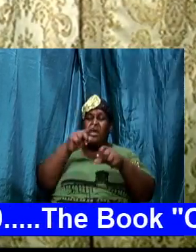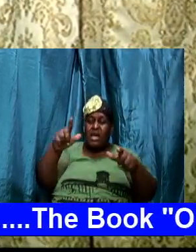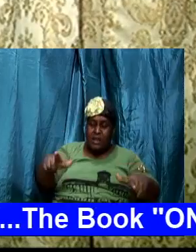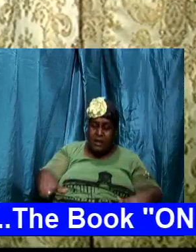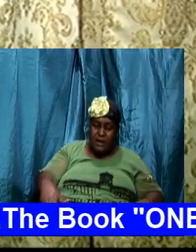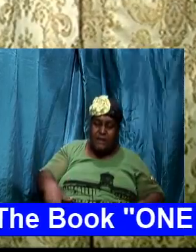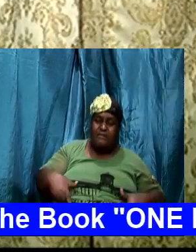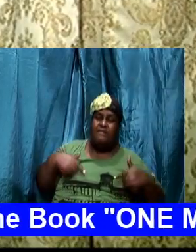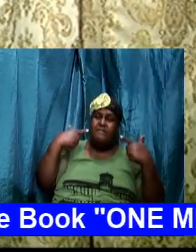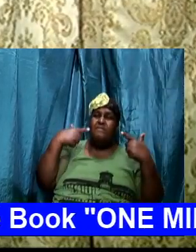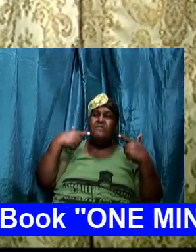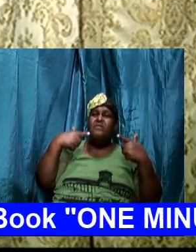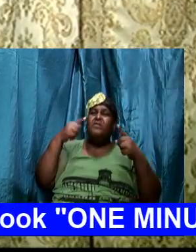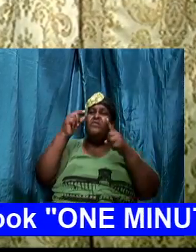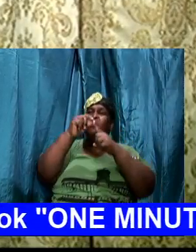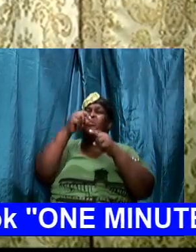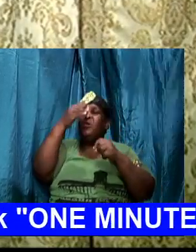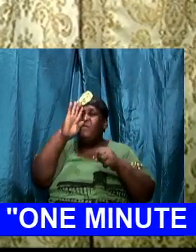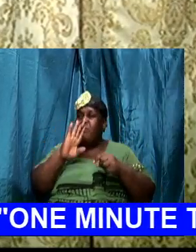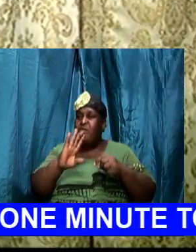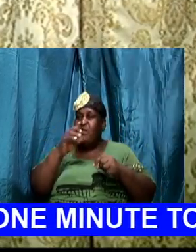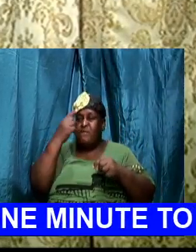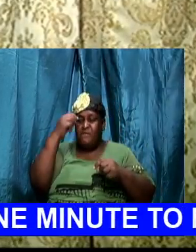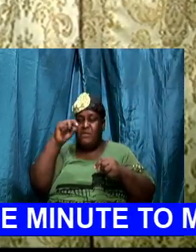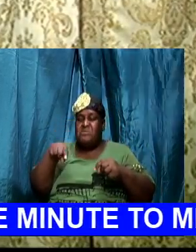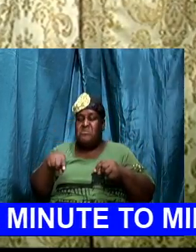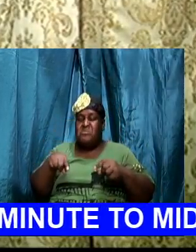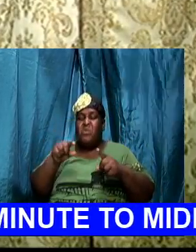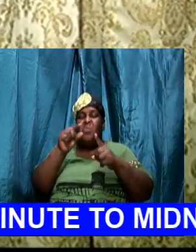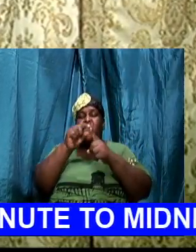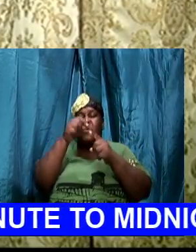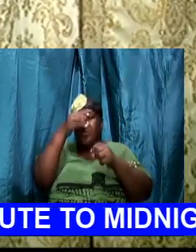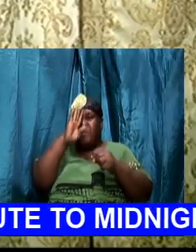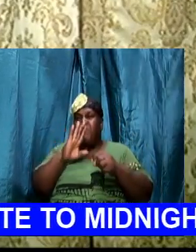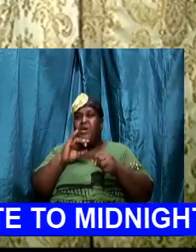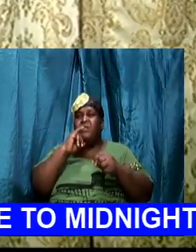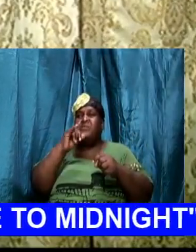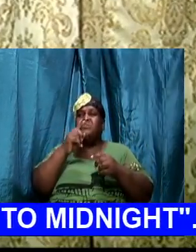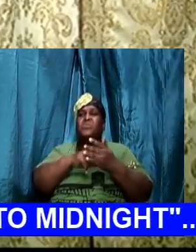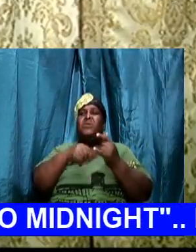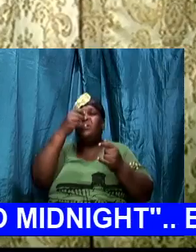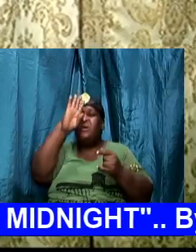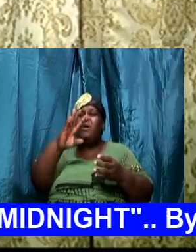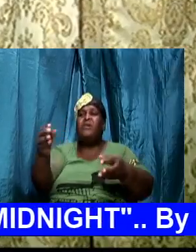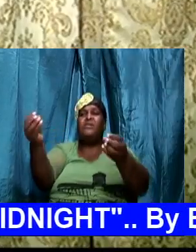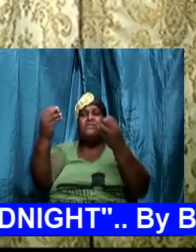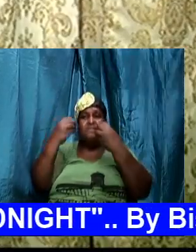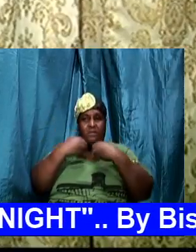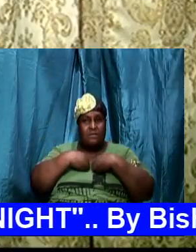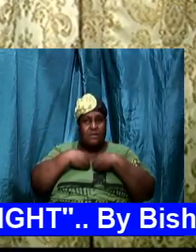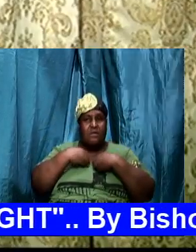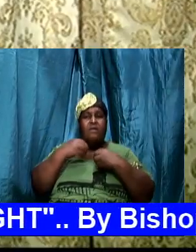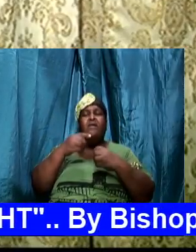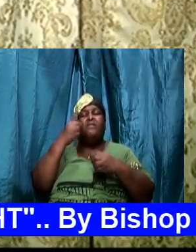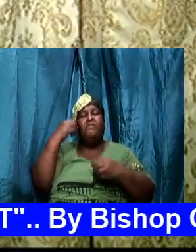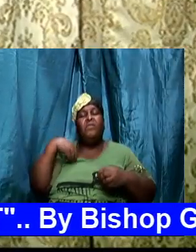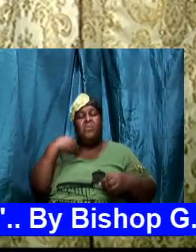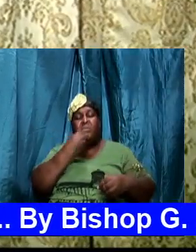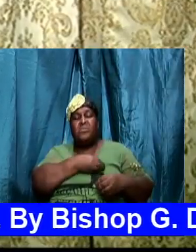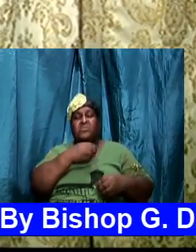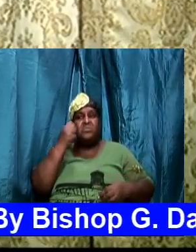this is what God has given us to, for us to understand and appreciate